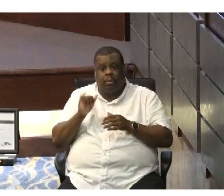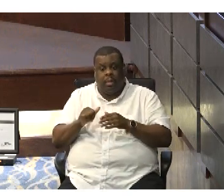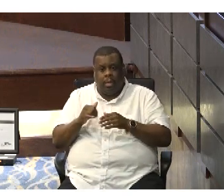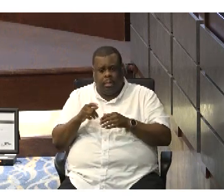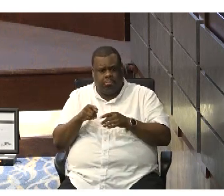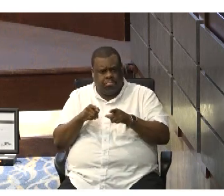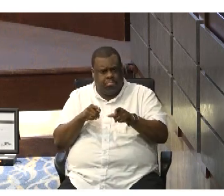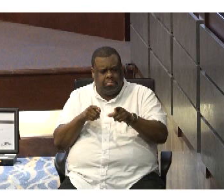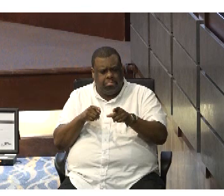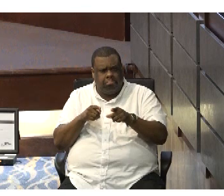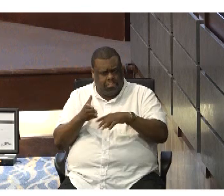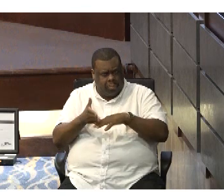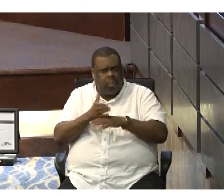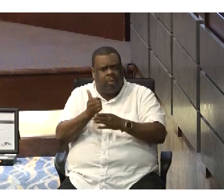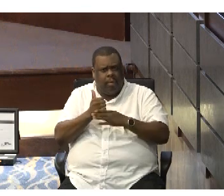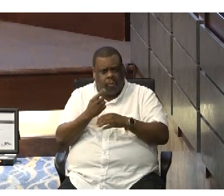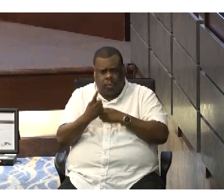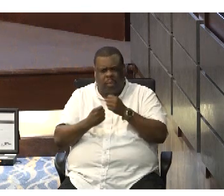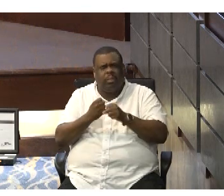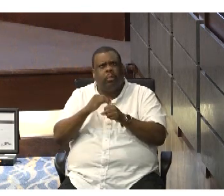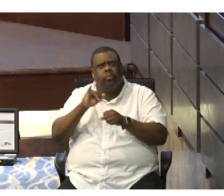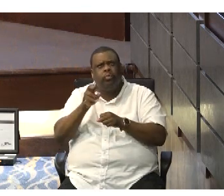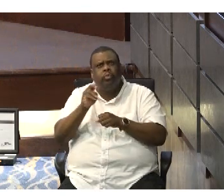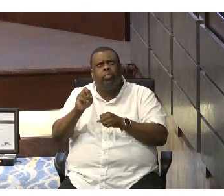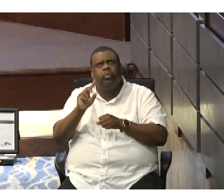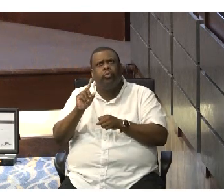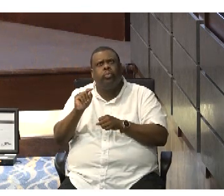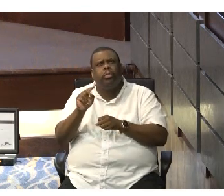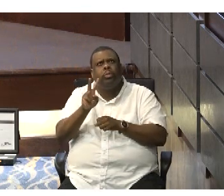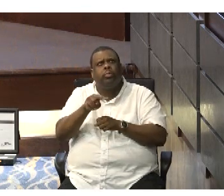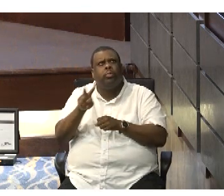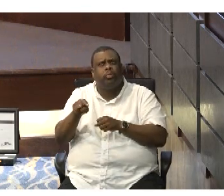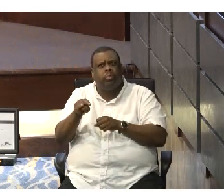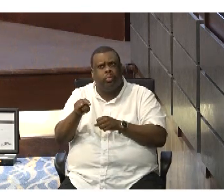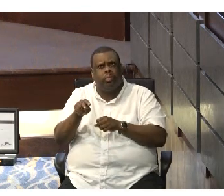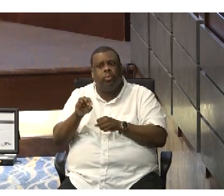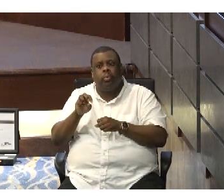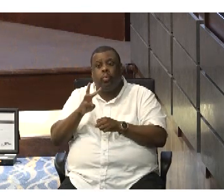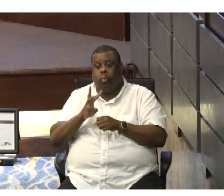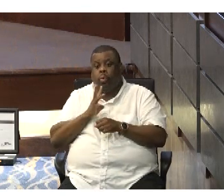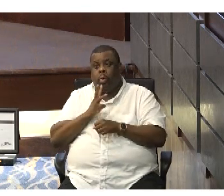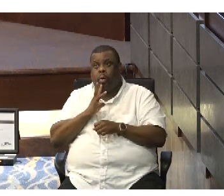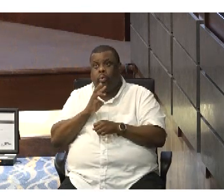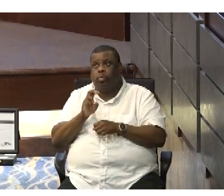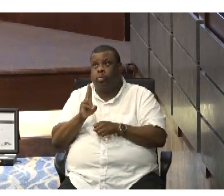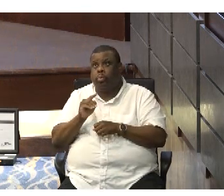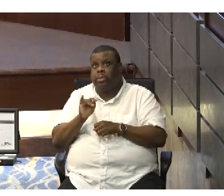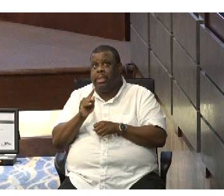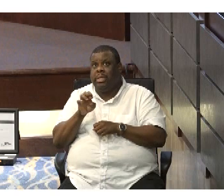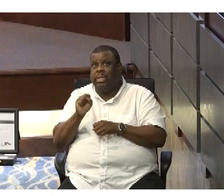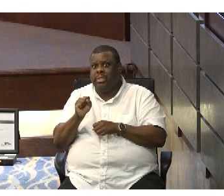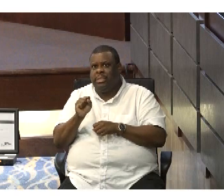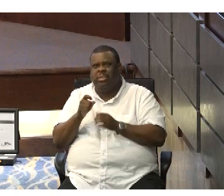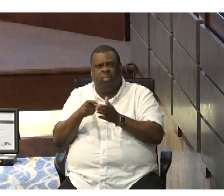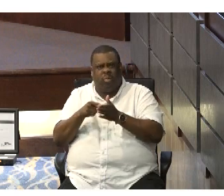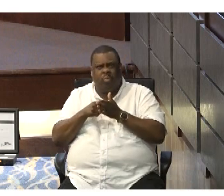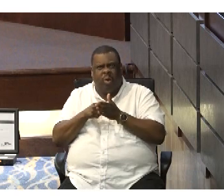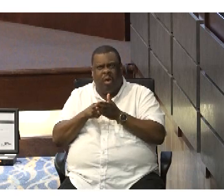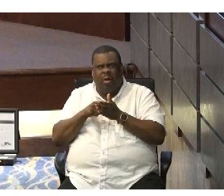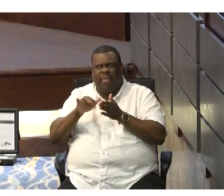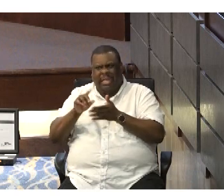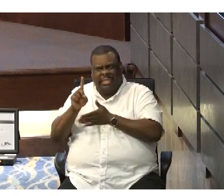I think it was June of 22, water utilities actually started requiring that level of